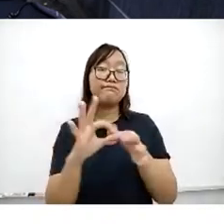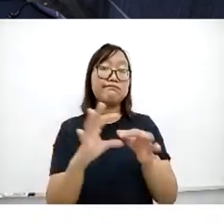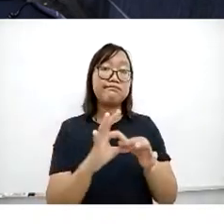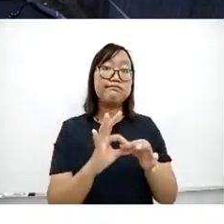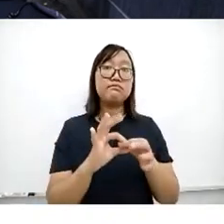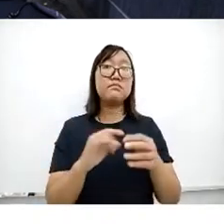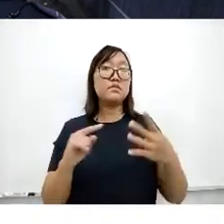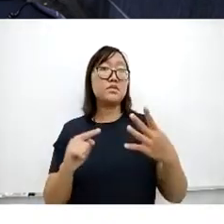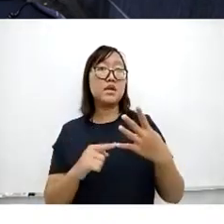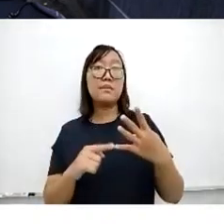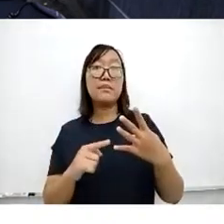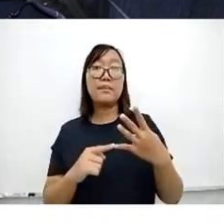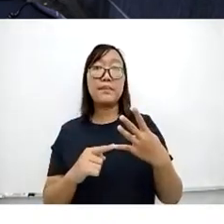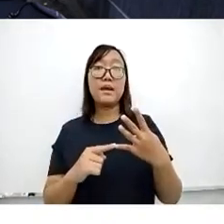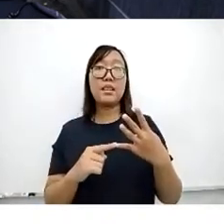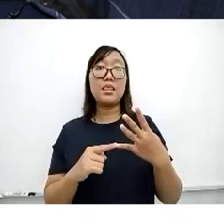and